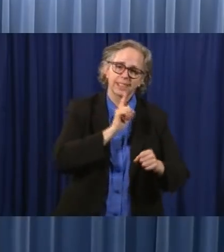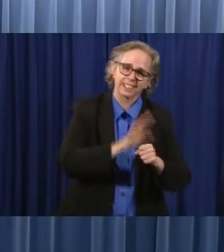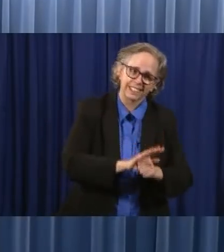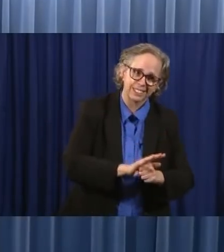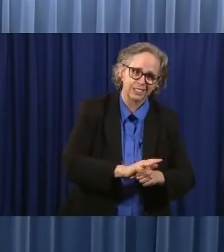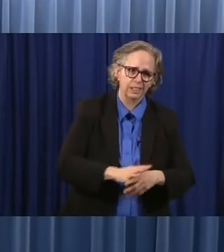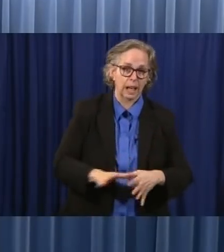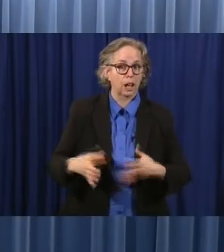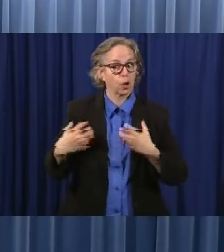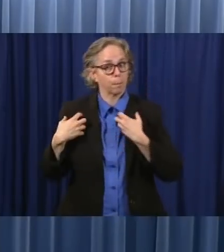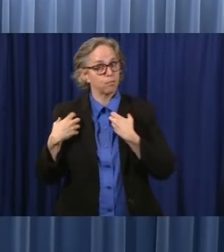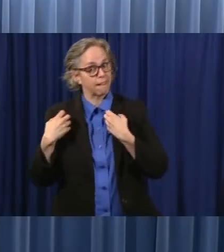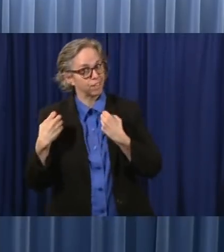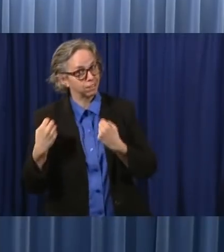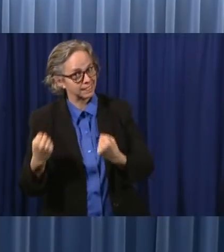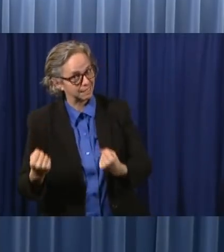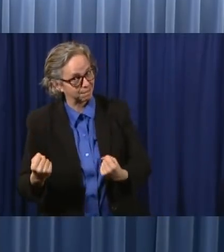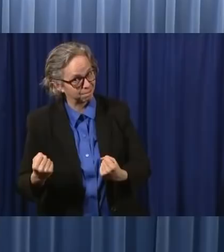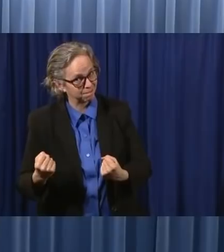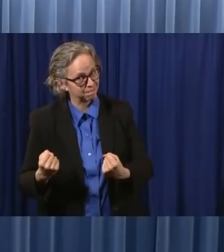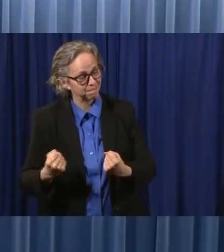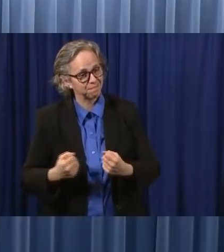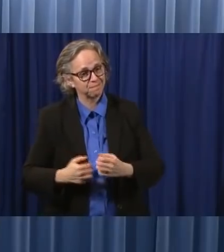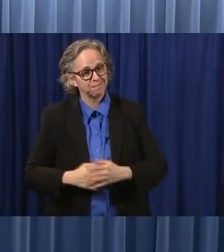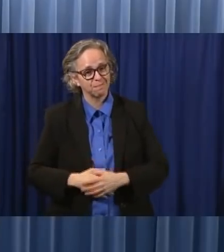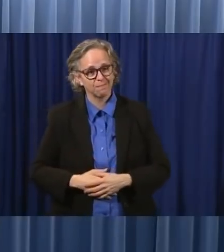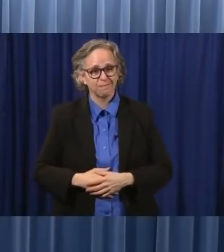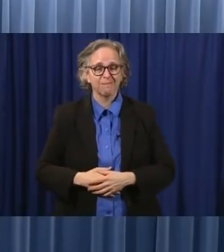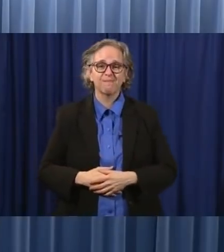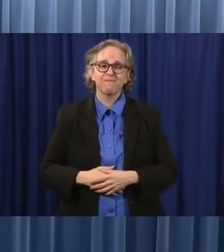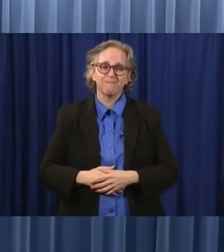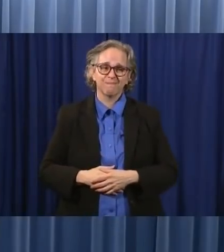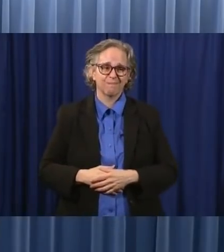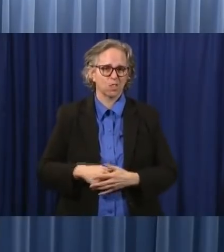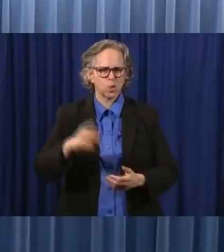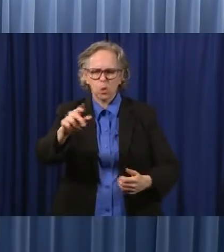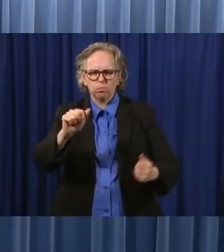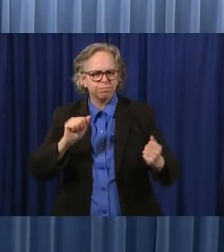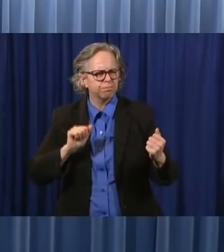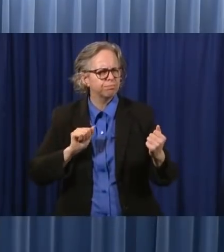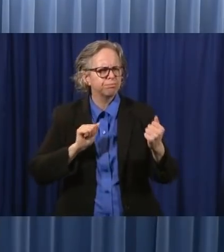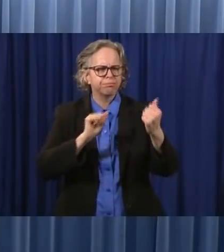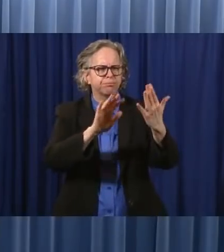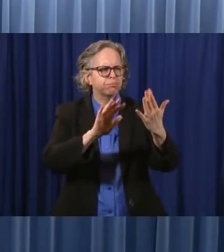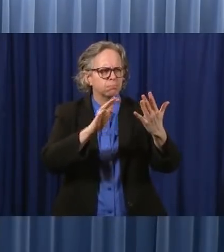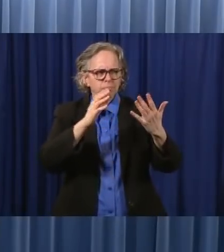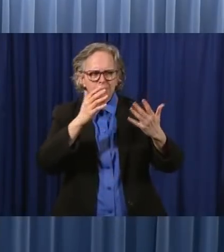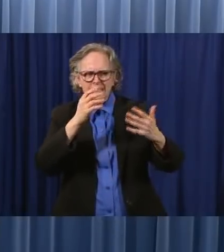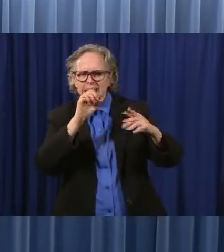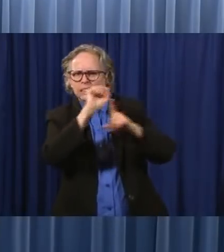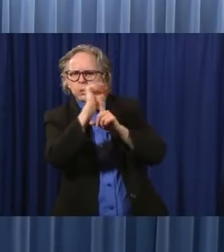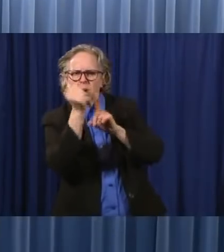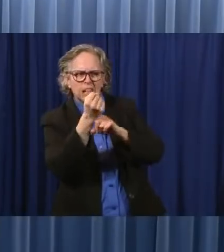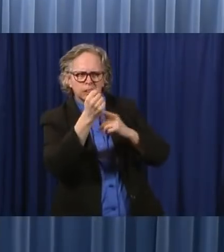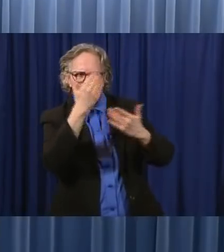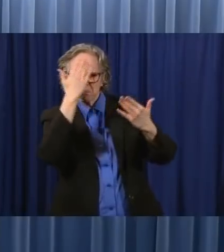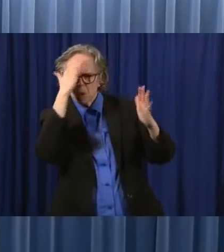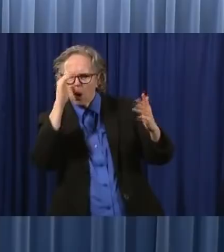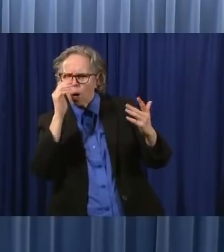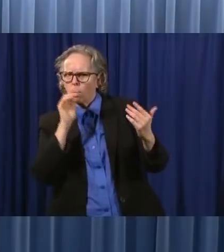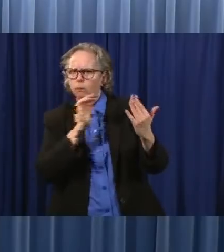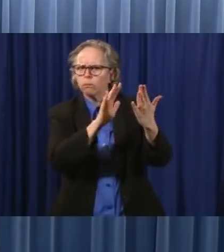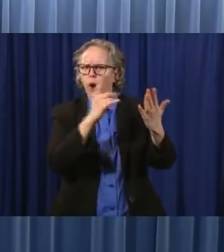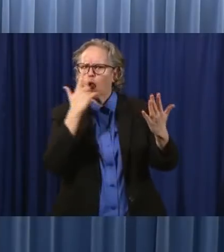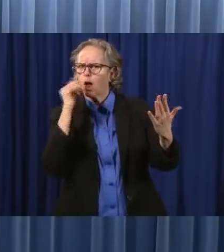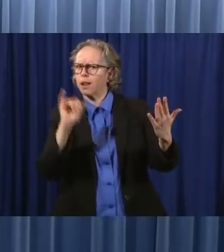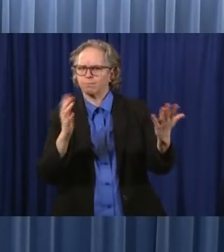bravery as you face the unknown every day. As part of